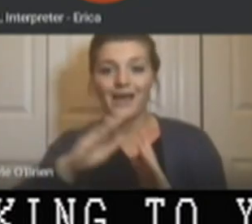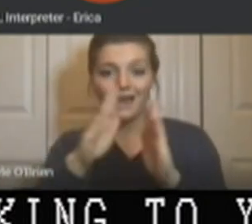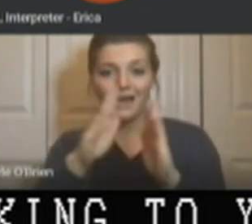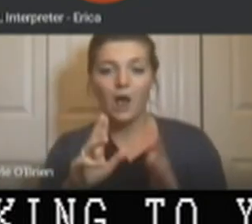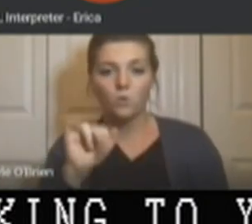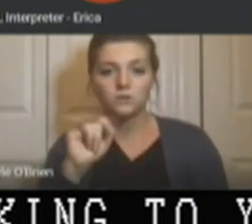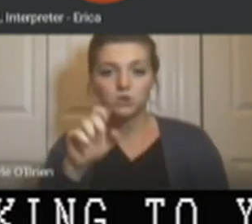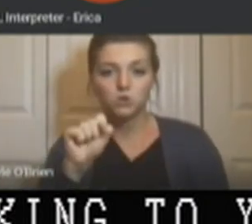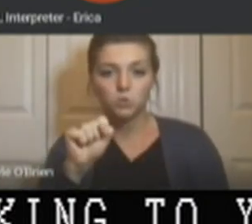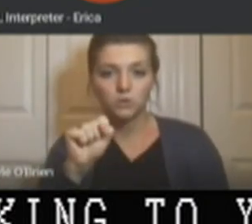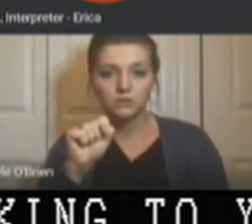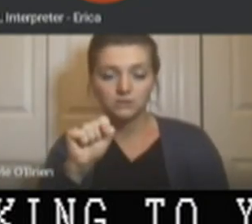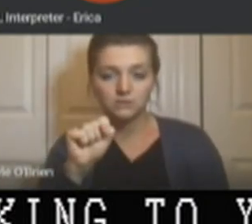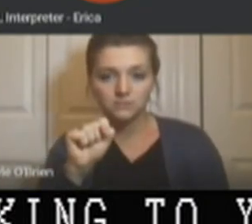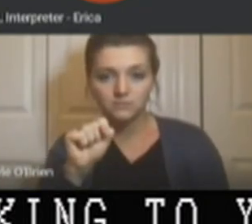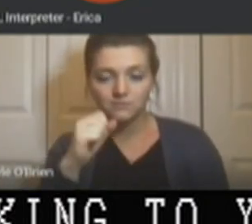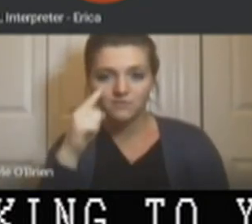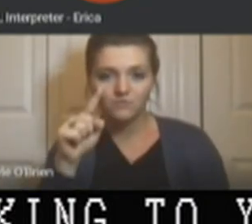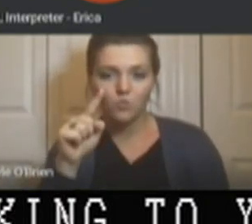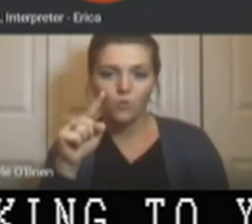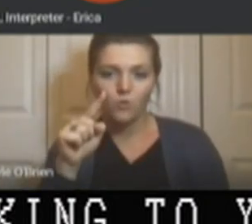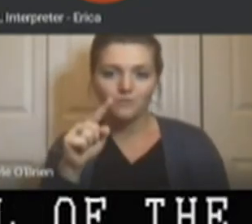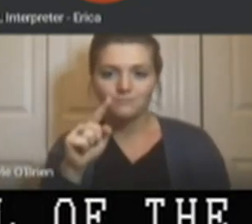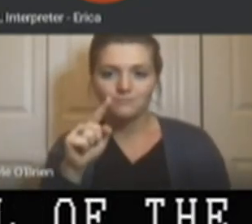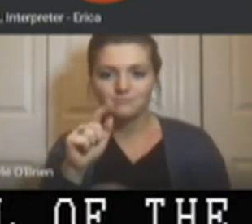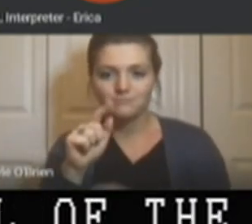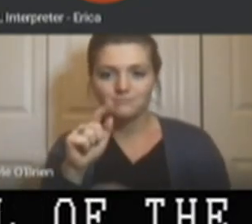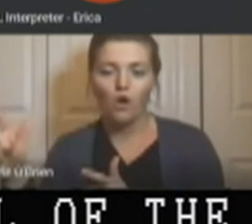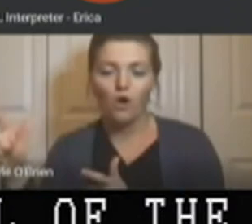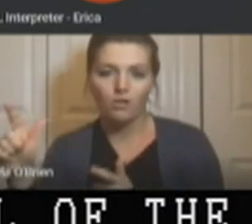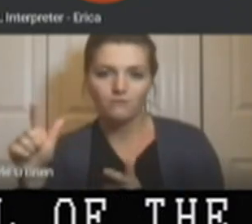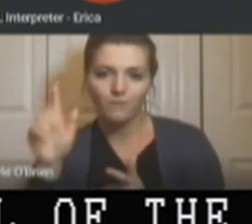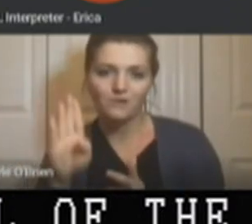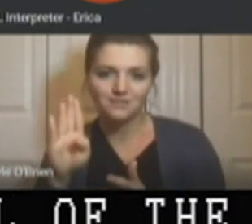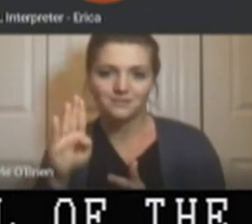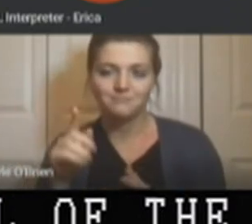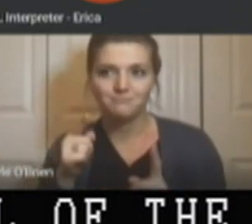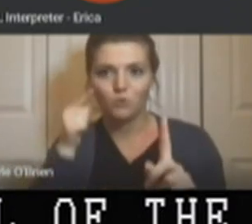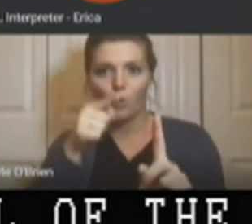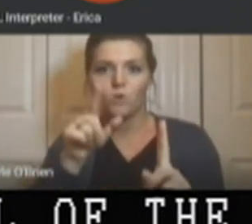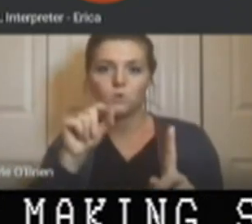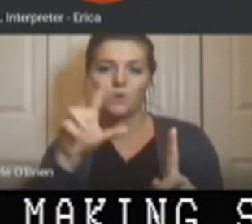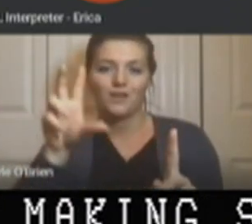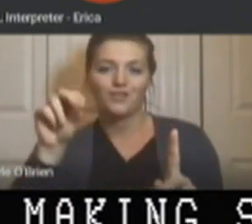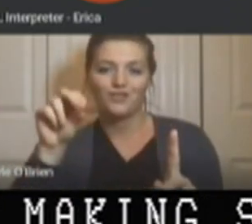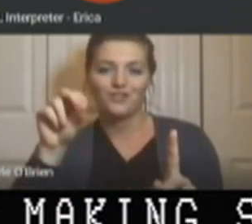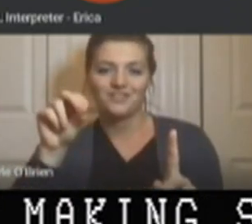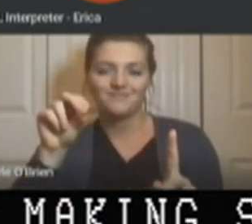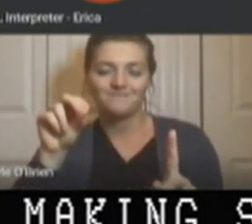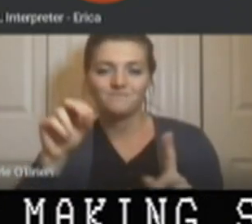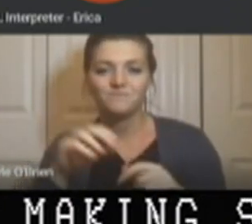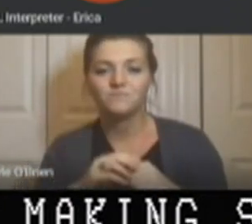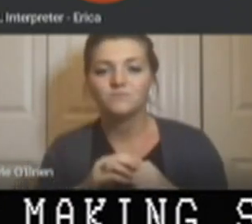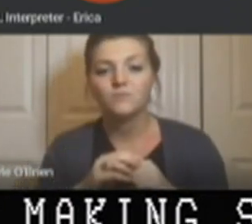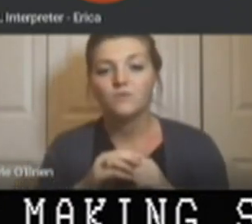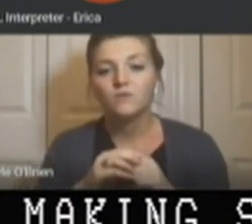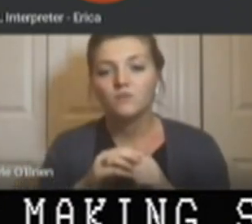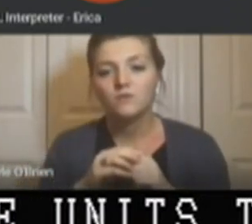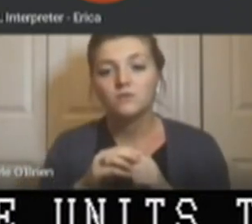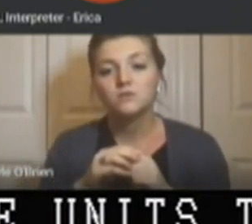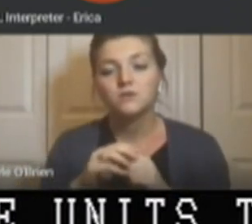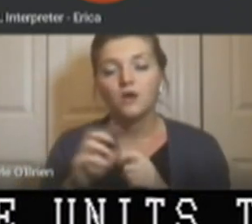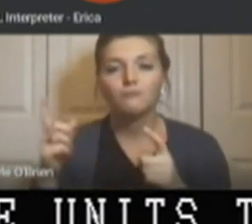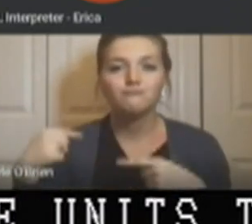and also making sure that the market rate units that are created it's not all market rate units. We have at least a certain